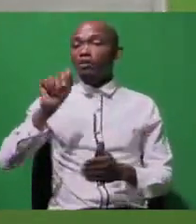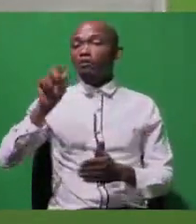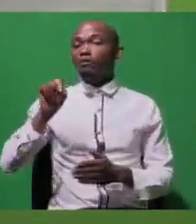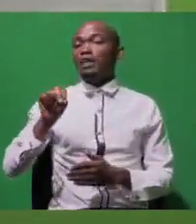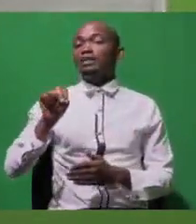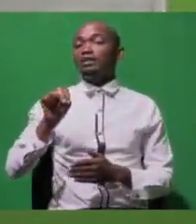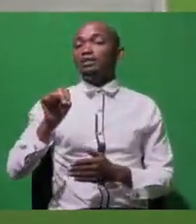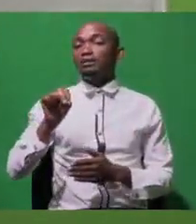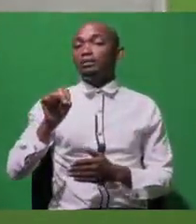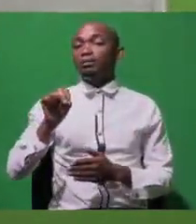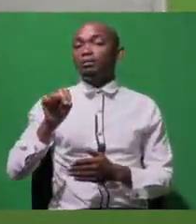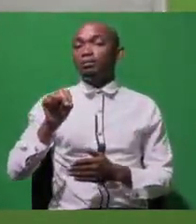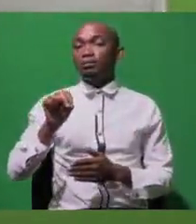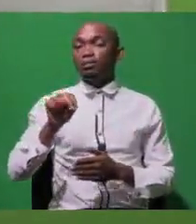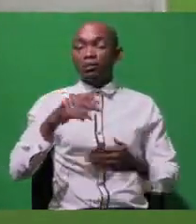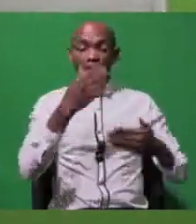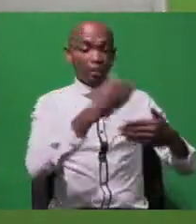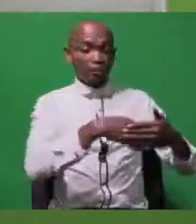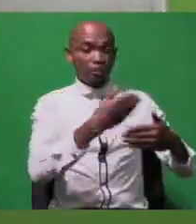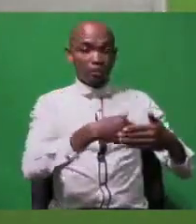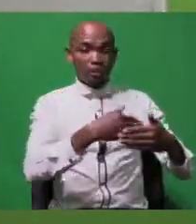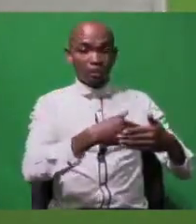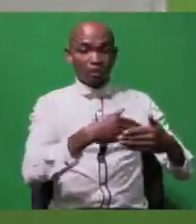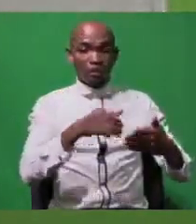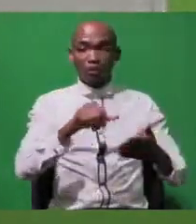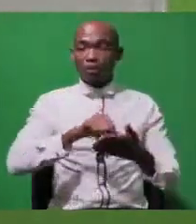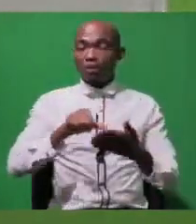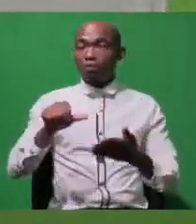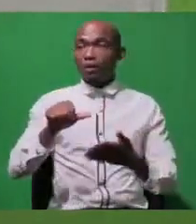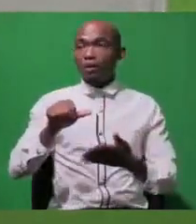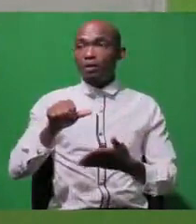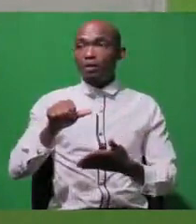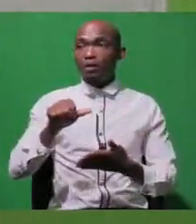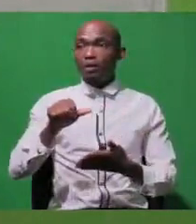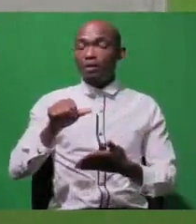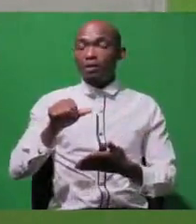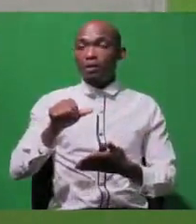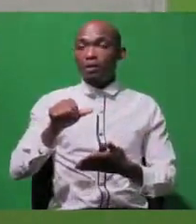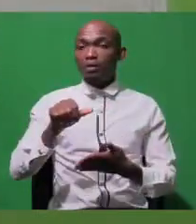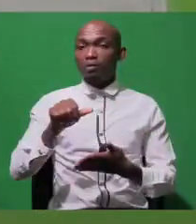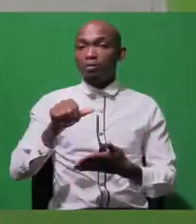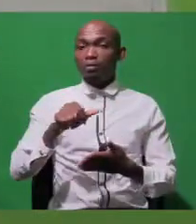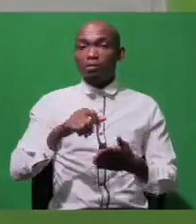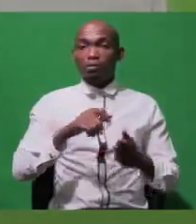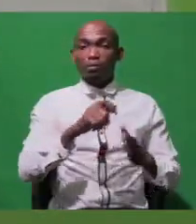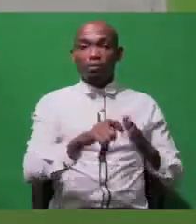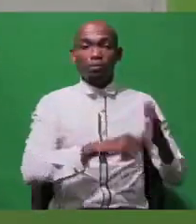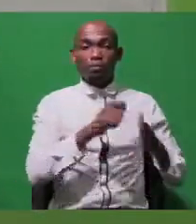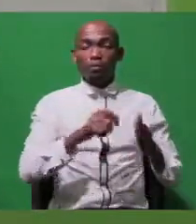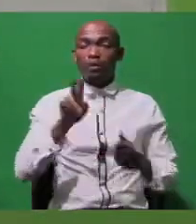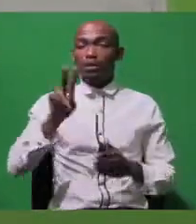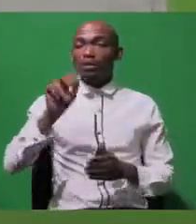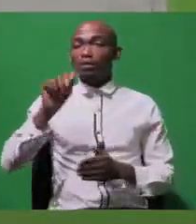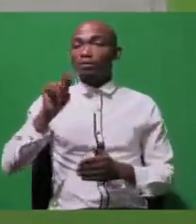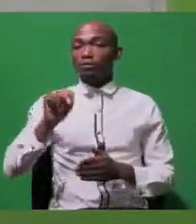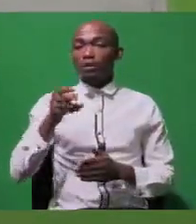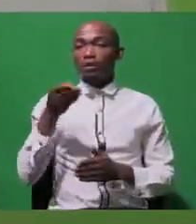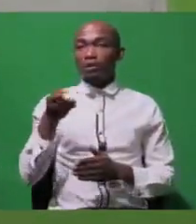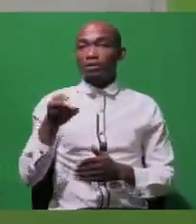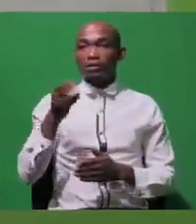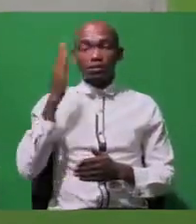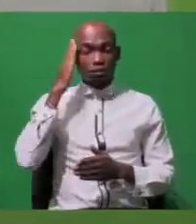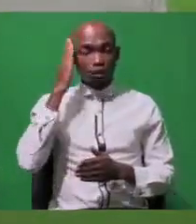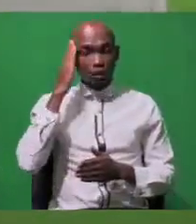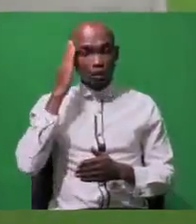van. The business will pay the motor van. The side of payment is known as a